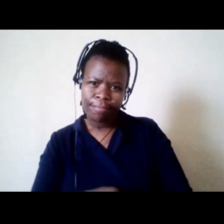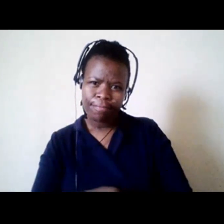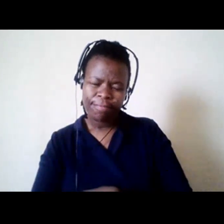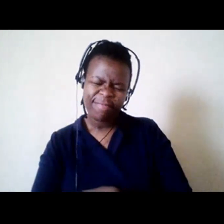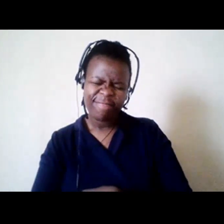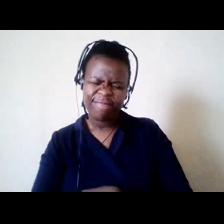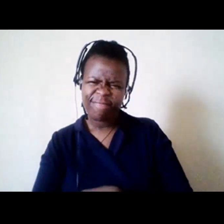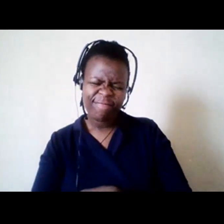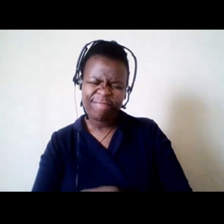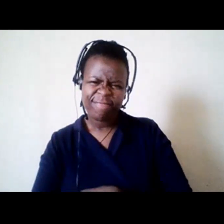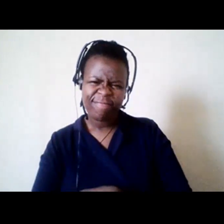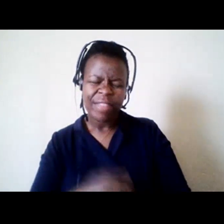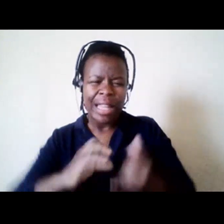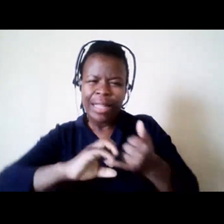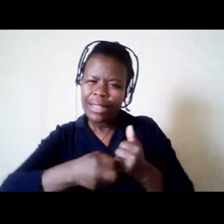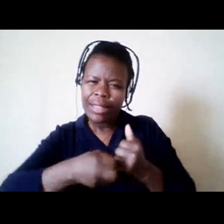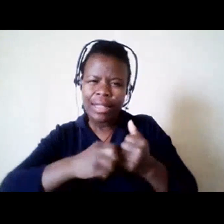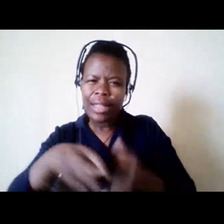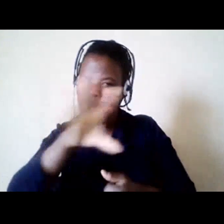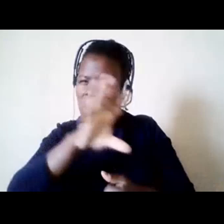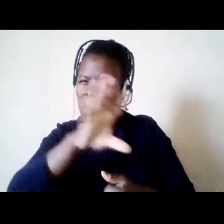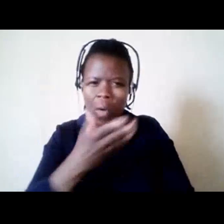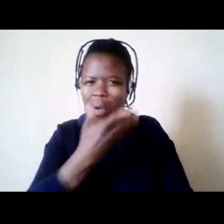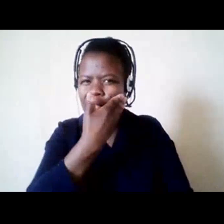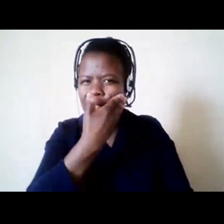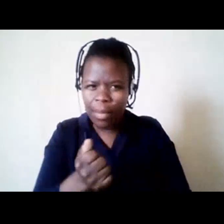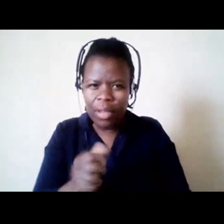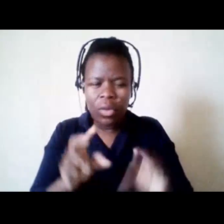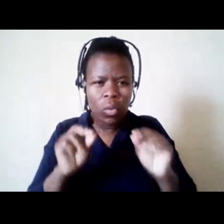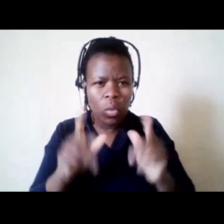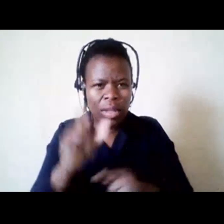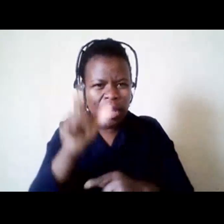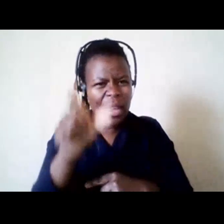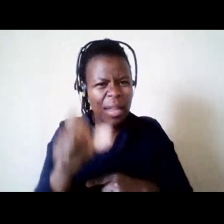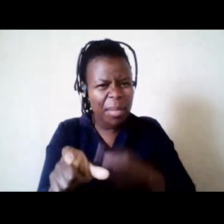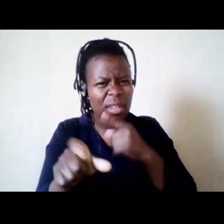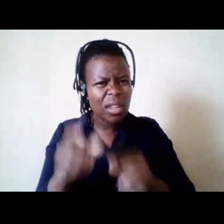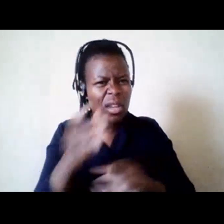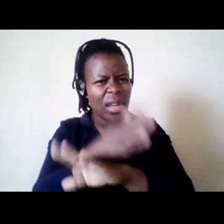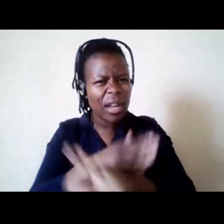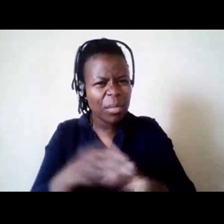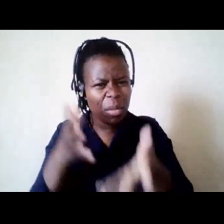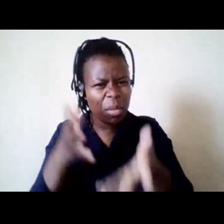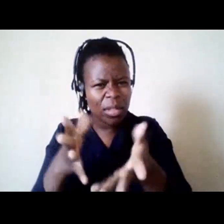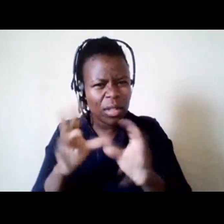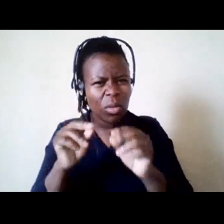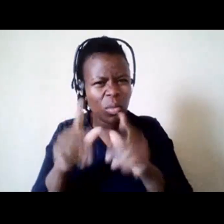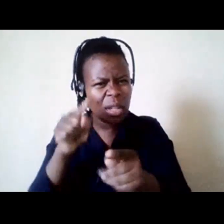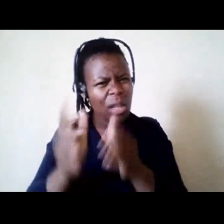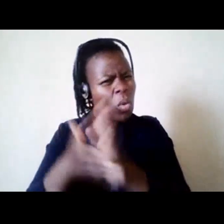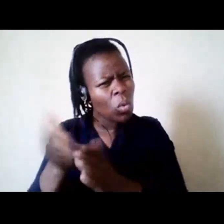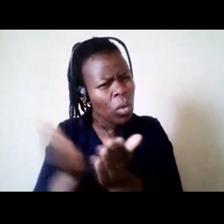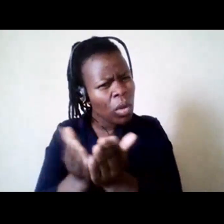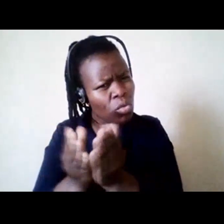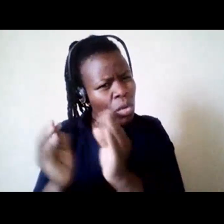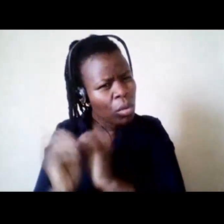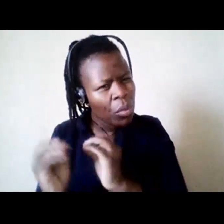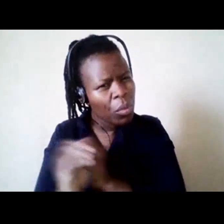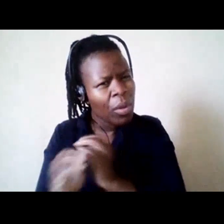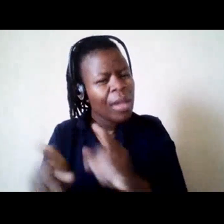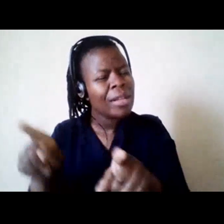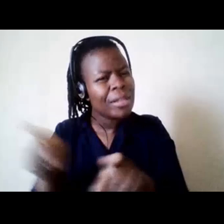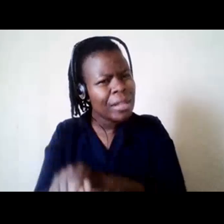trying all the best to help that person to see that, hey, this person with this condition, he or she never went to school, and the condition is severe